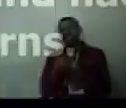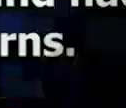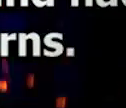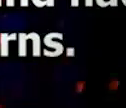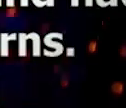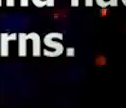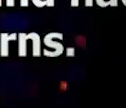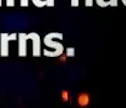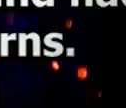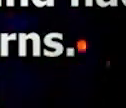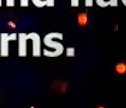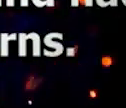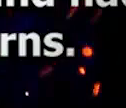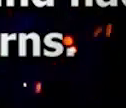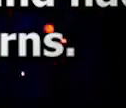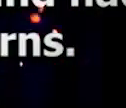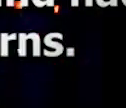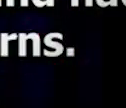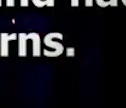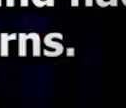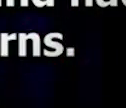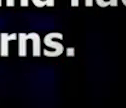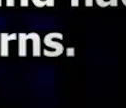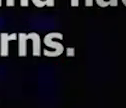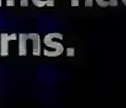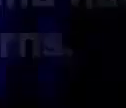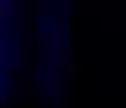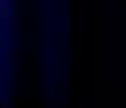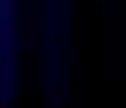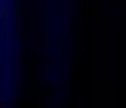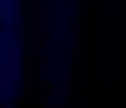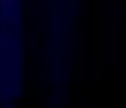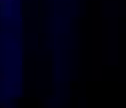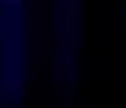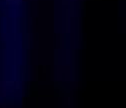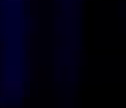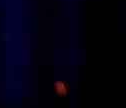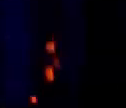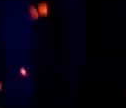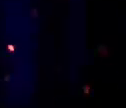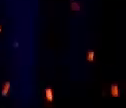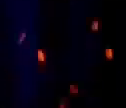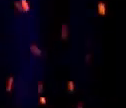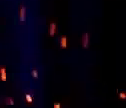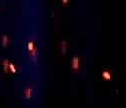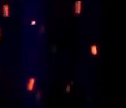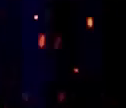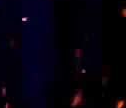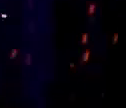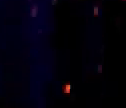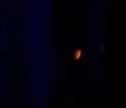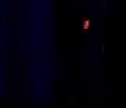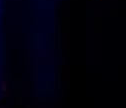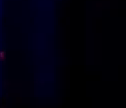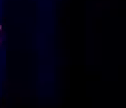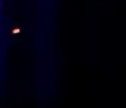seven heads and ten horns. The woman was dressed in purple and scarlet and was glittering with gold,